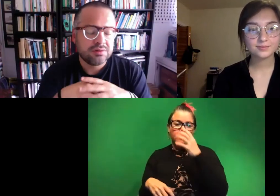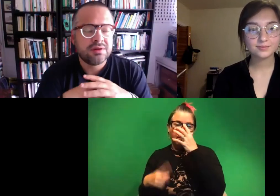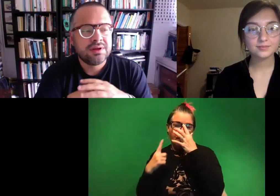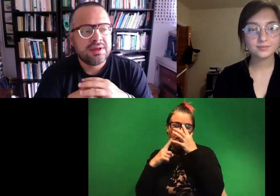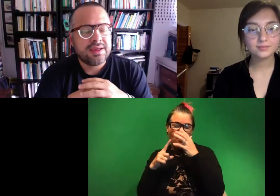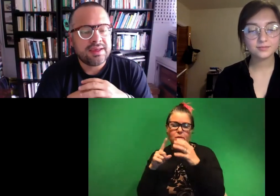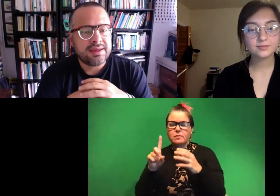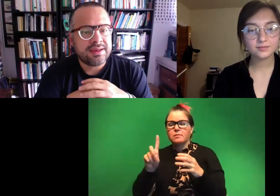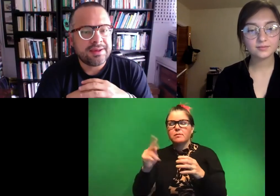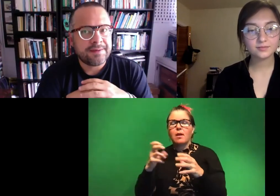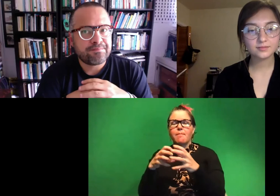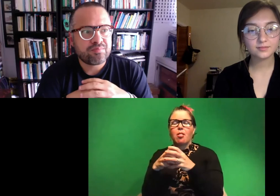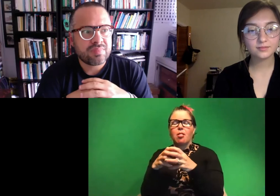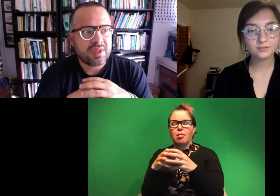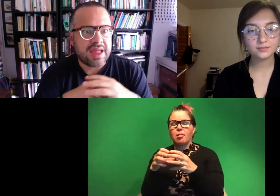bowl,